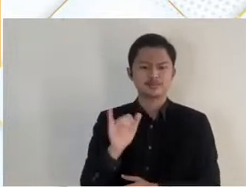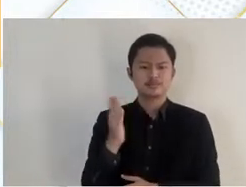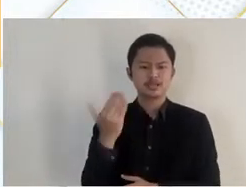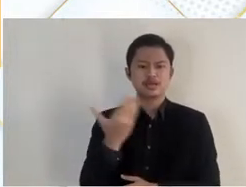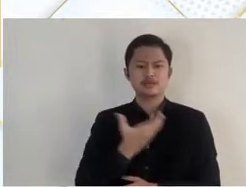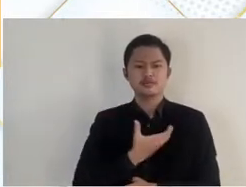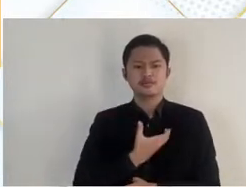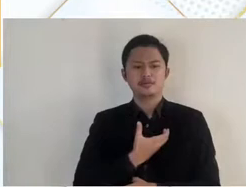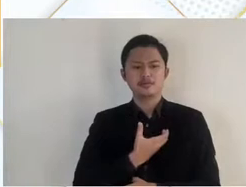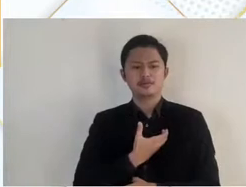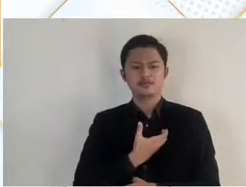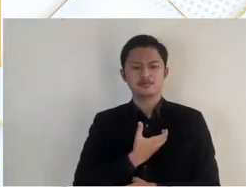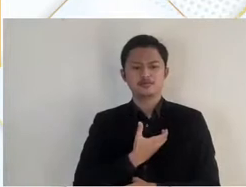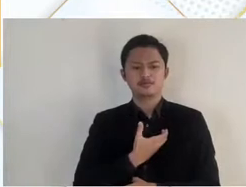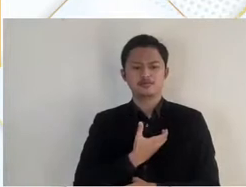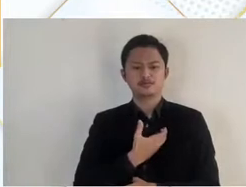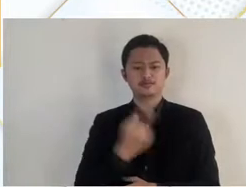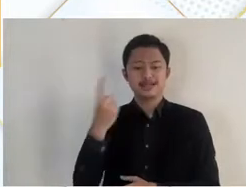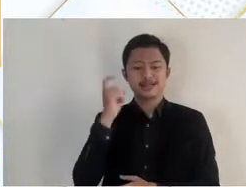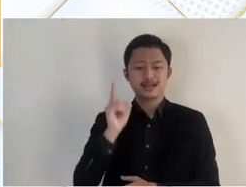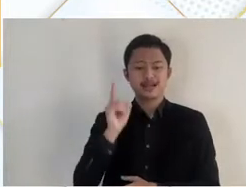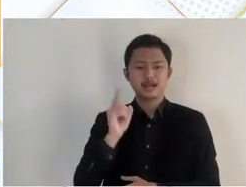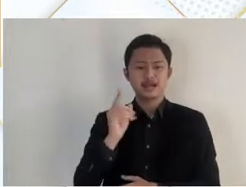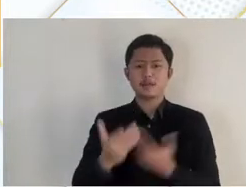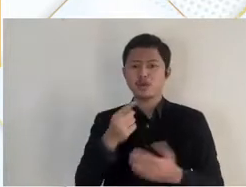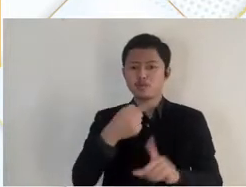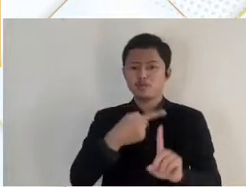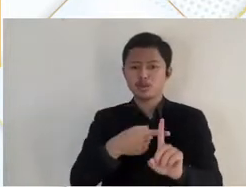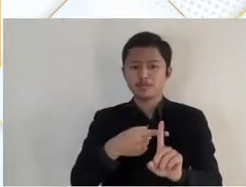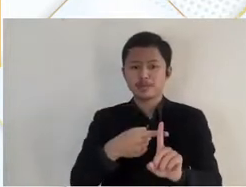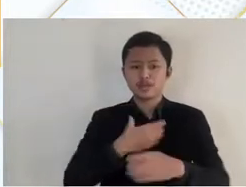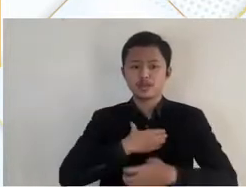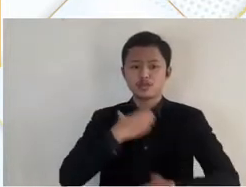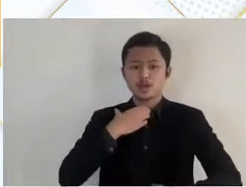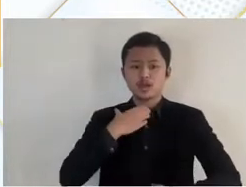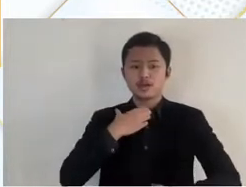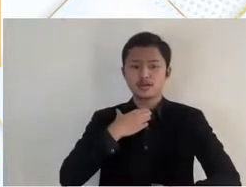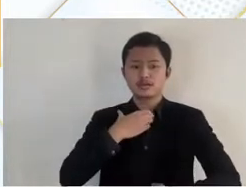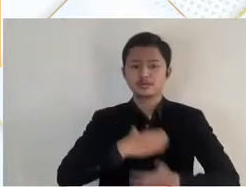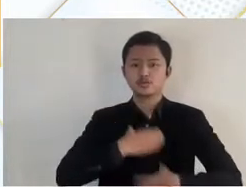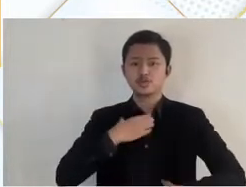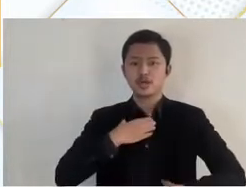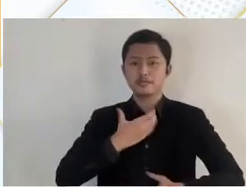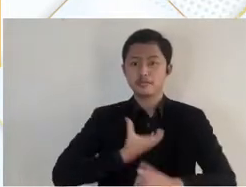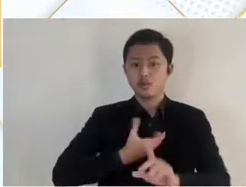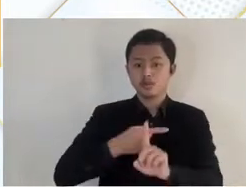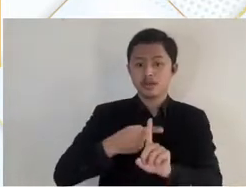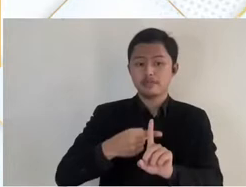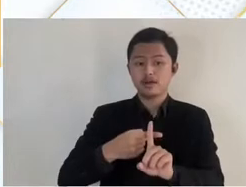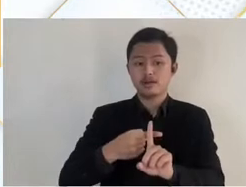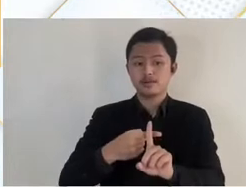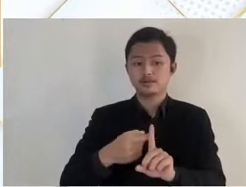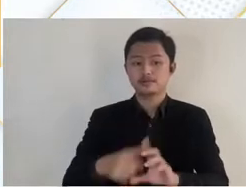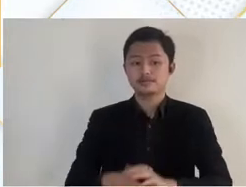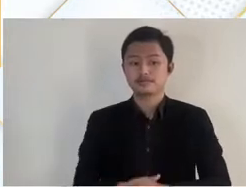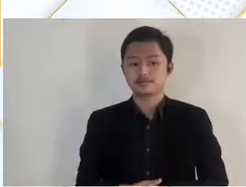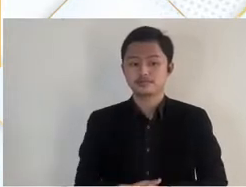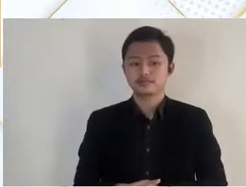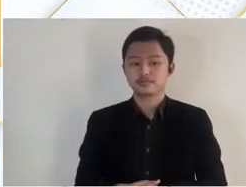more questions here. So you may add to that, Ambassador, but there's a question for you as well. This comes